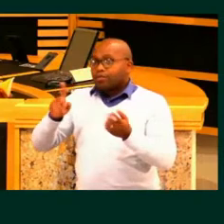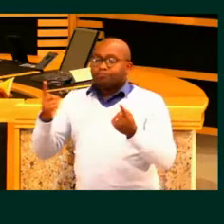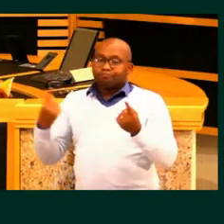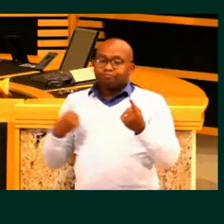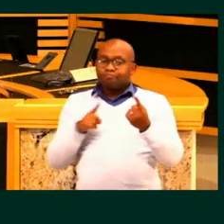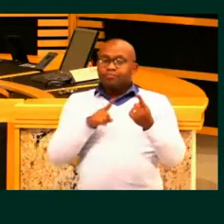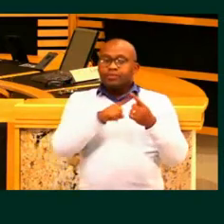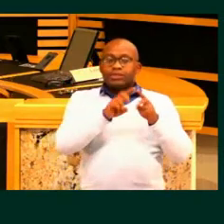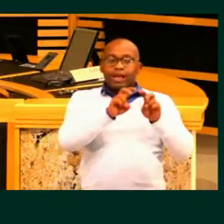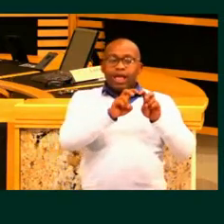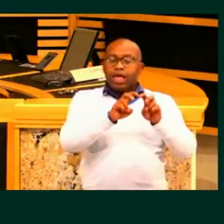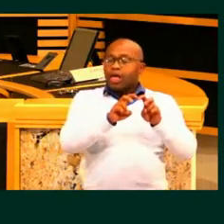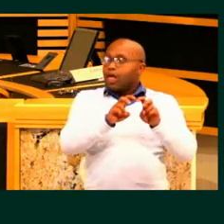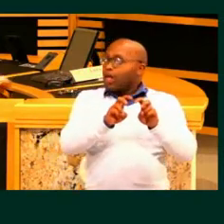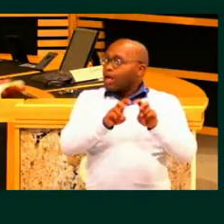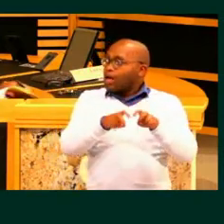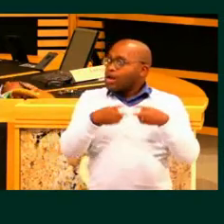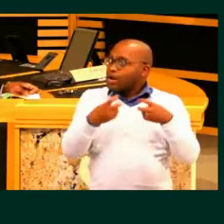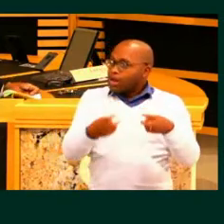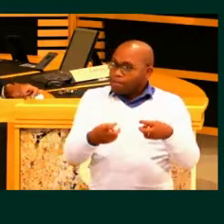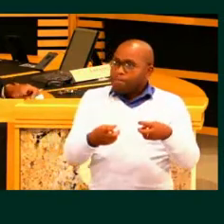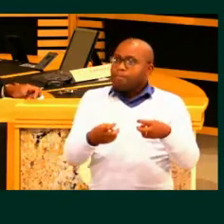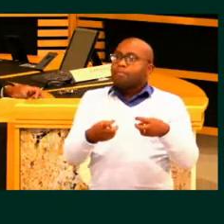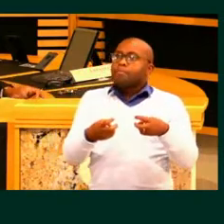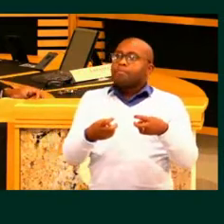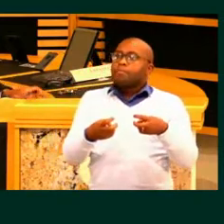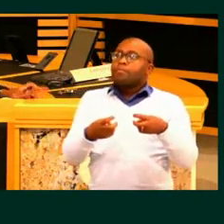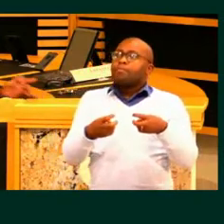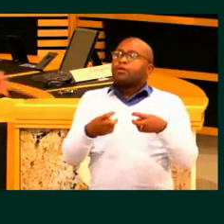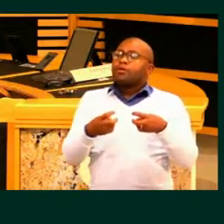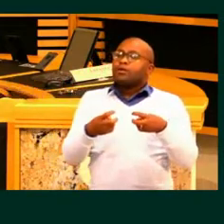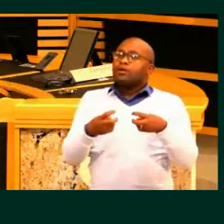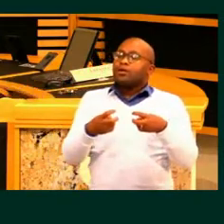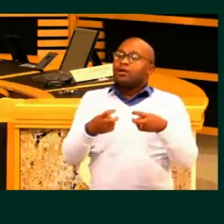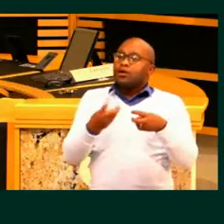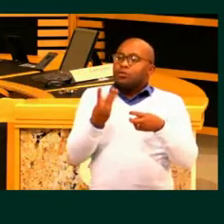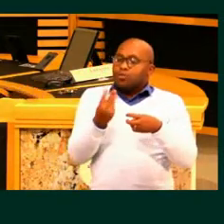girlfriend's a girlfriend's kid of four years